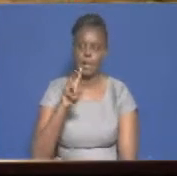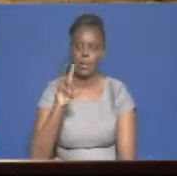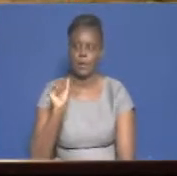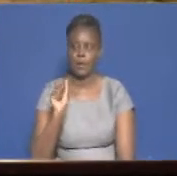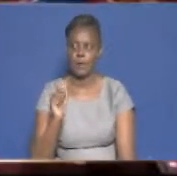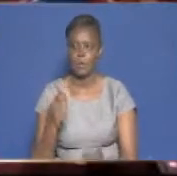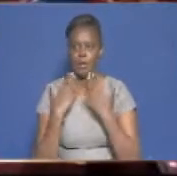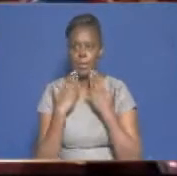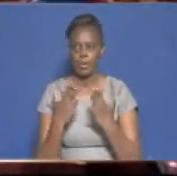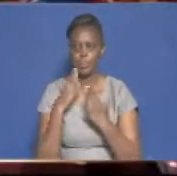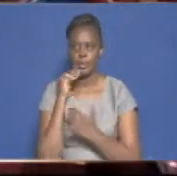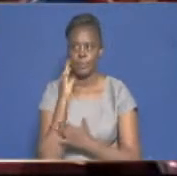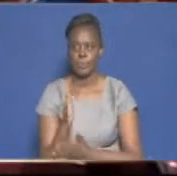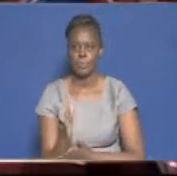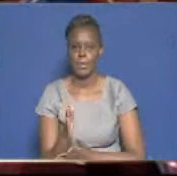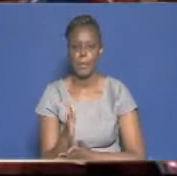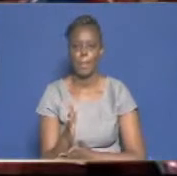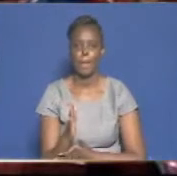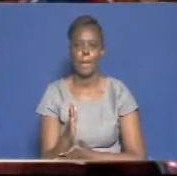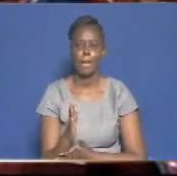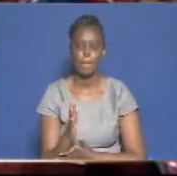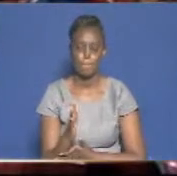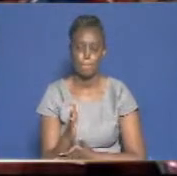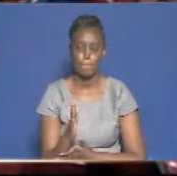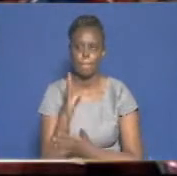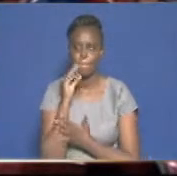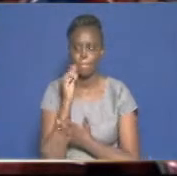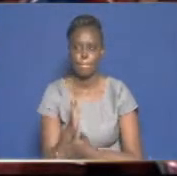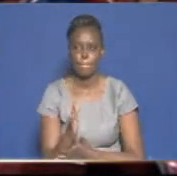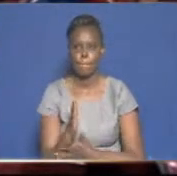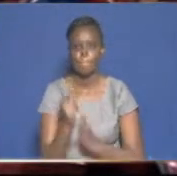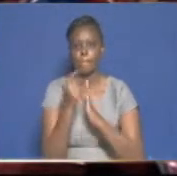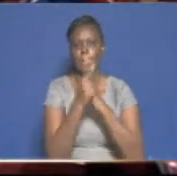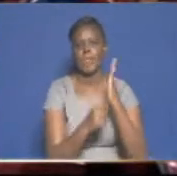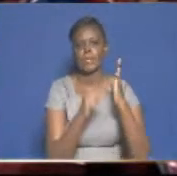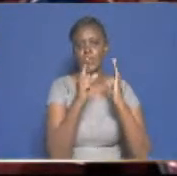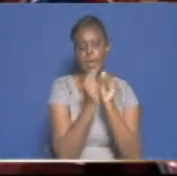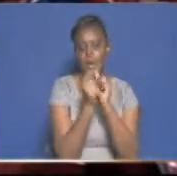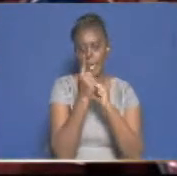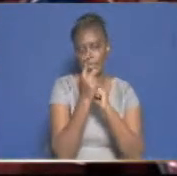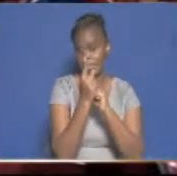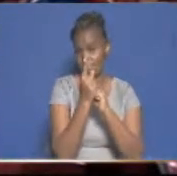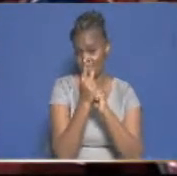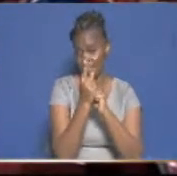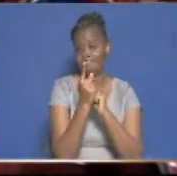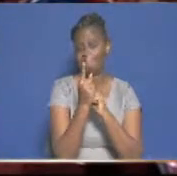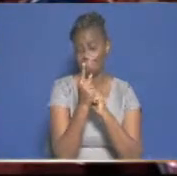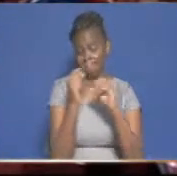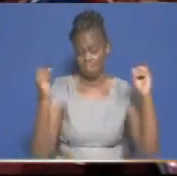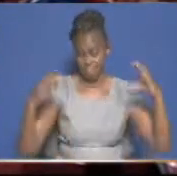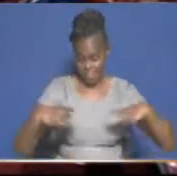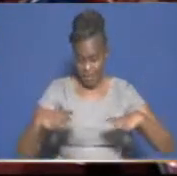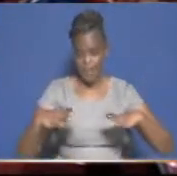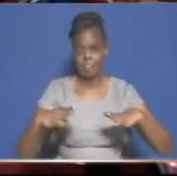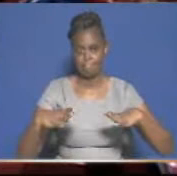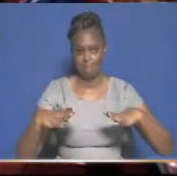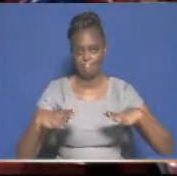Thank you, Mr. Speaker. Mr. Speaker, Article 119 is very clear in terms of petitions to this floor of the